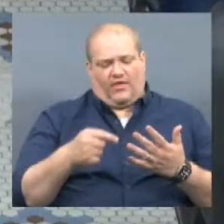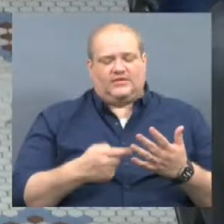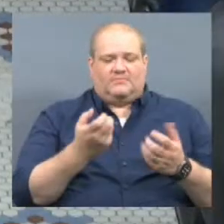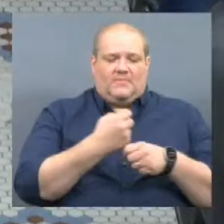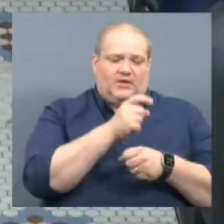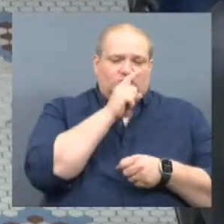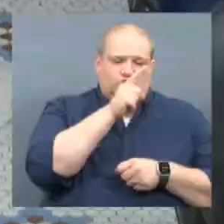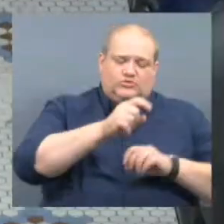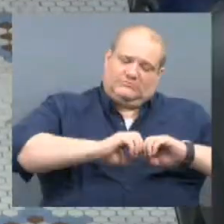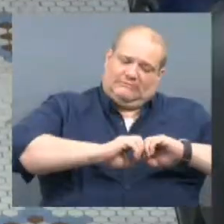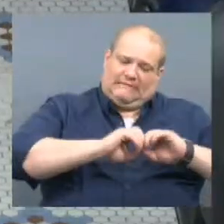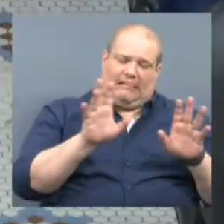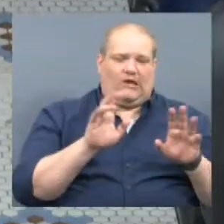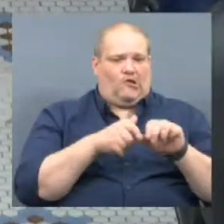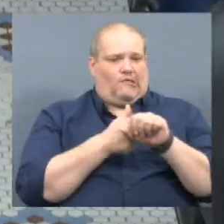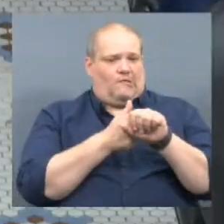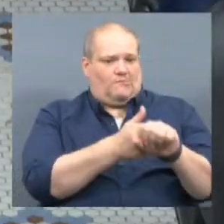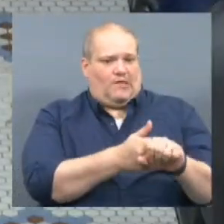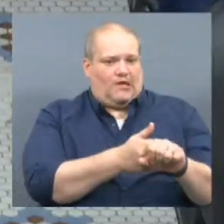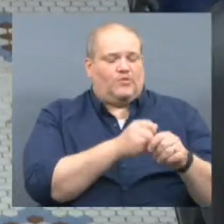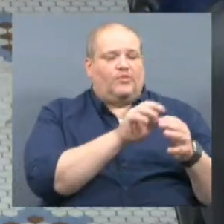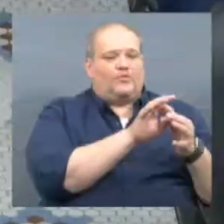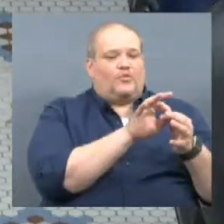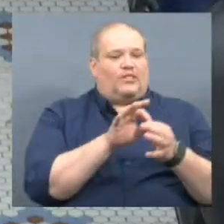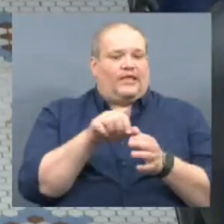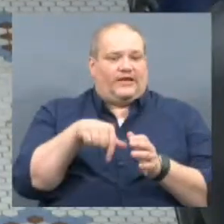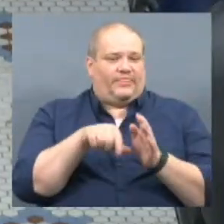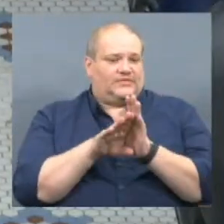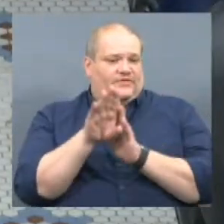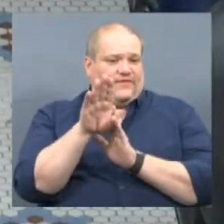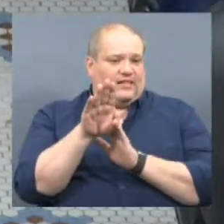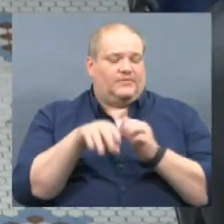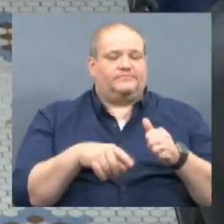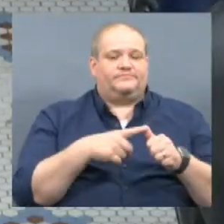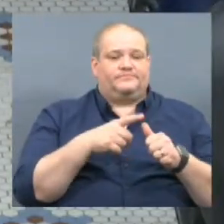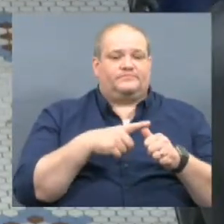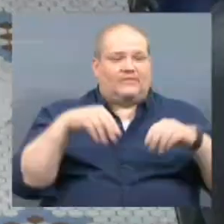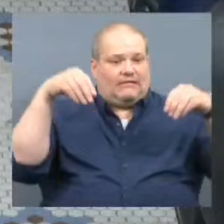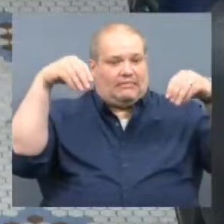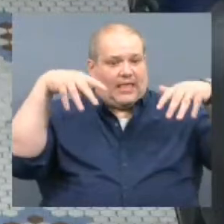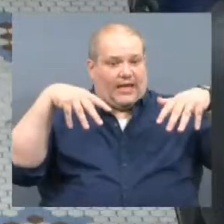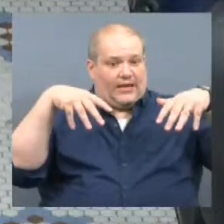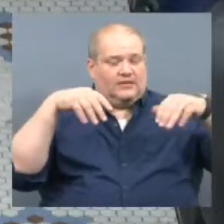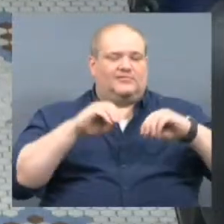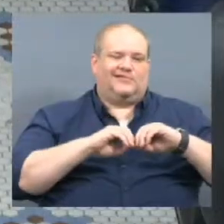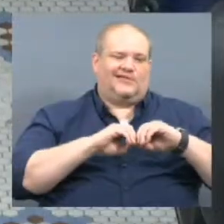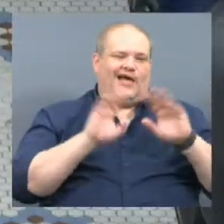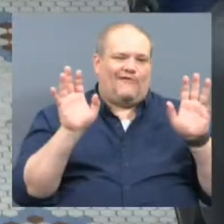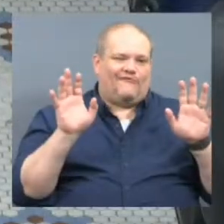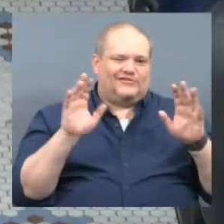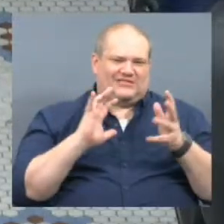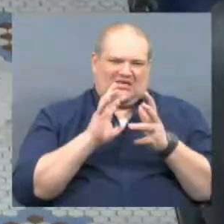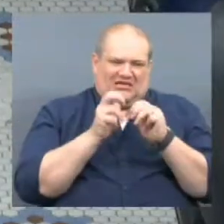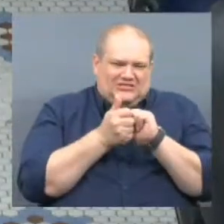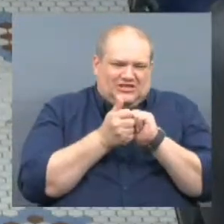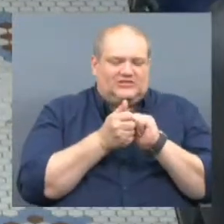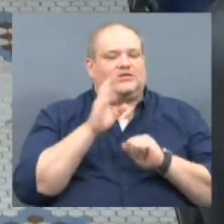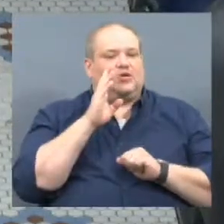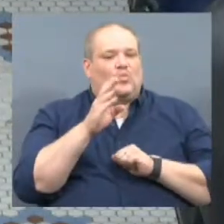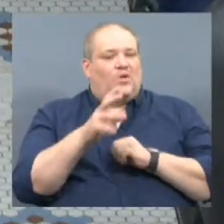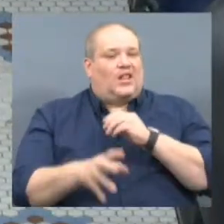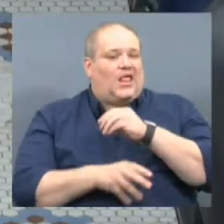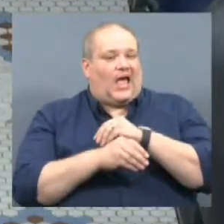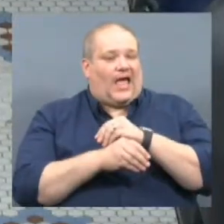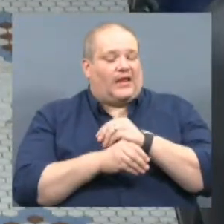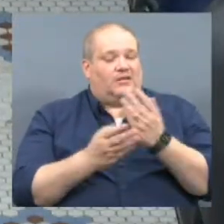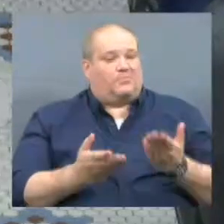are really complied with as it relates to this development. Number 1 is lighting. Obviously, it is congested, and we're going to add,